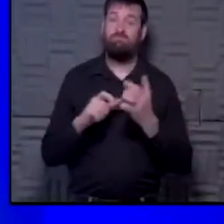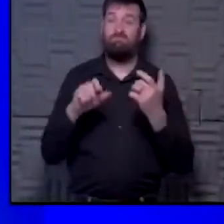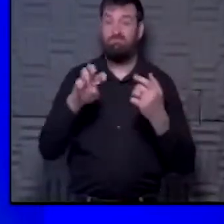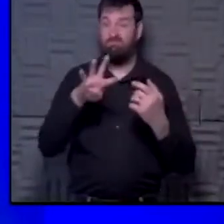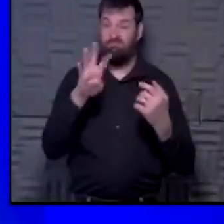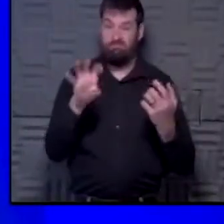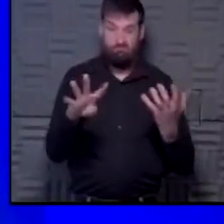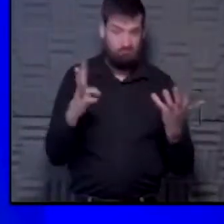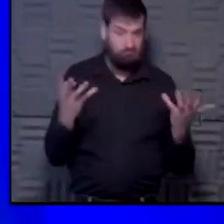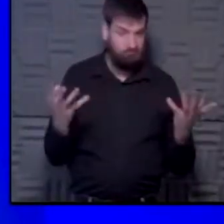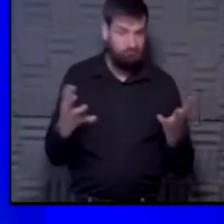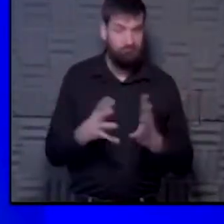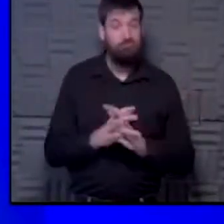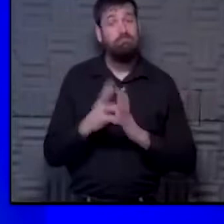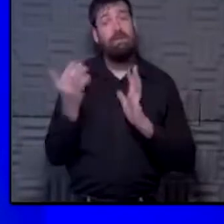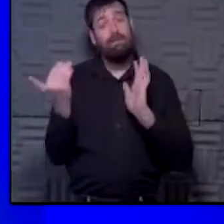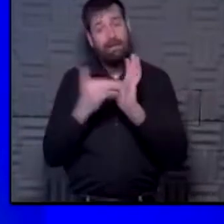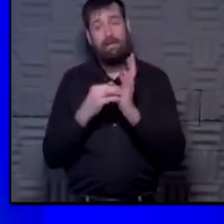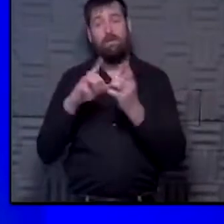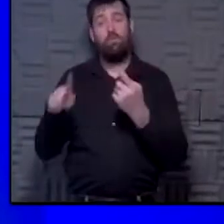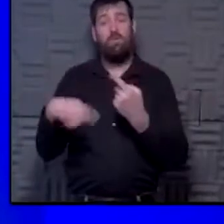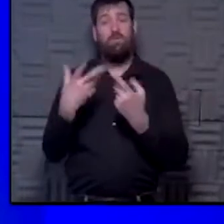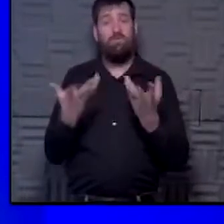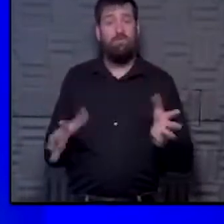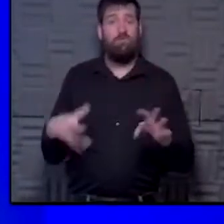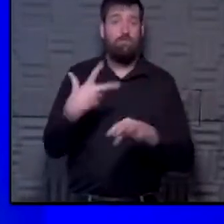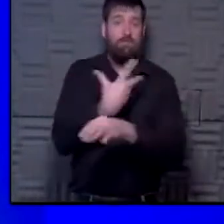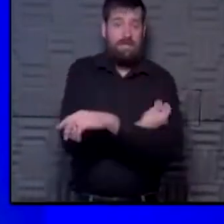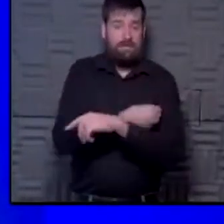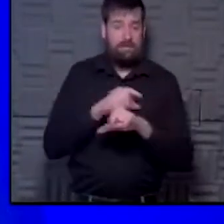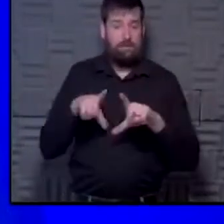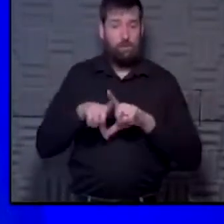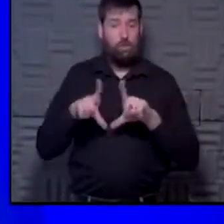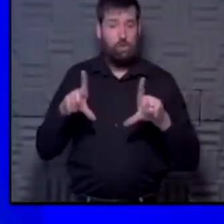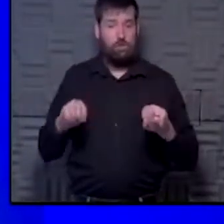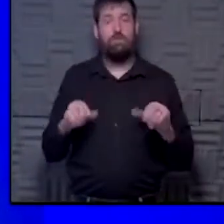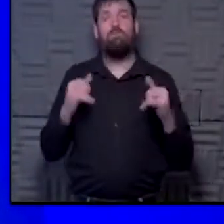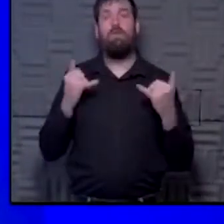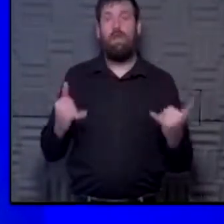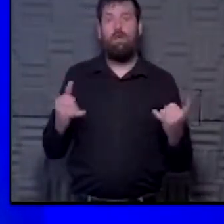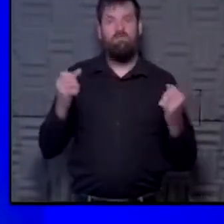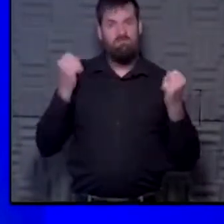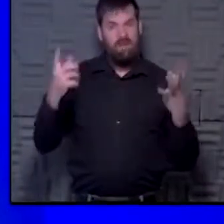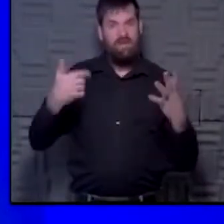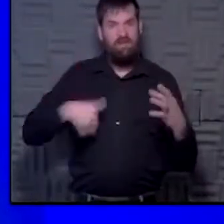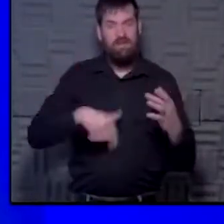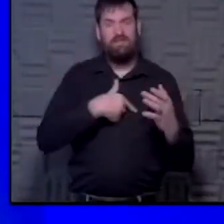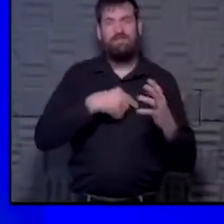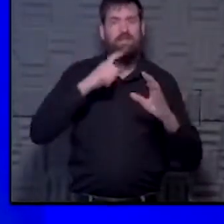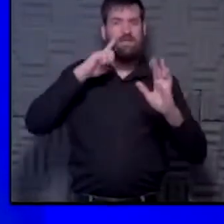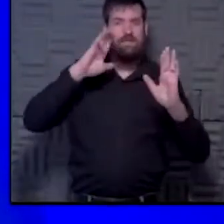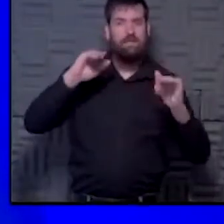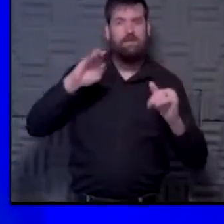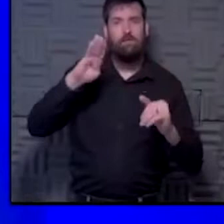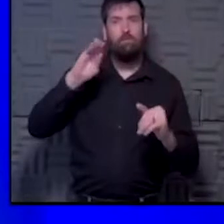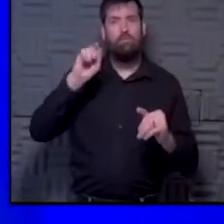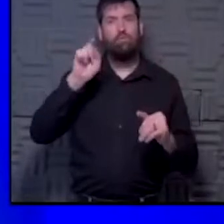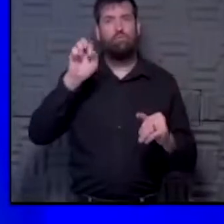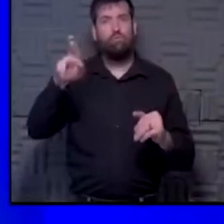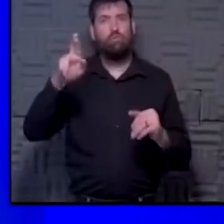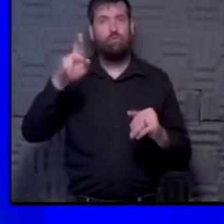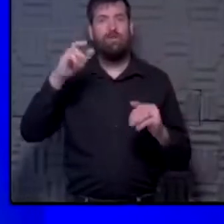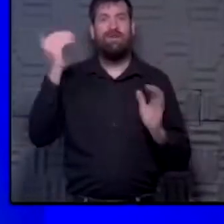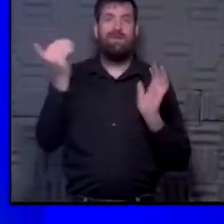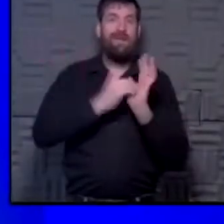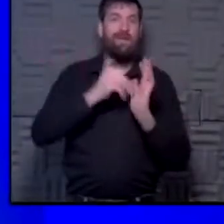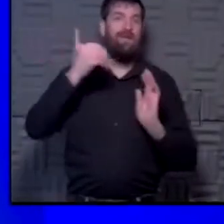that will arise. But then again, once you have your vaccine card, okay, I got it. Now, a lot of us are expecting a booster or something down the line. You're going